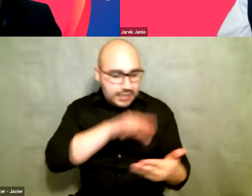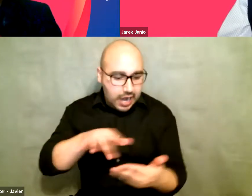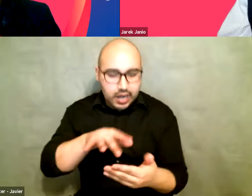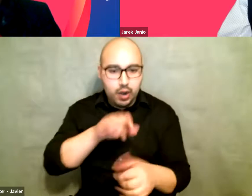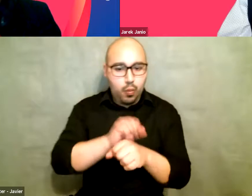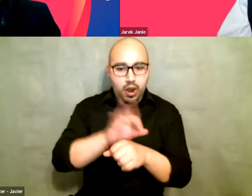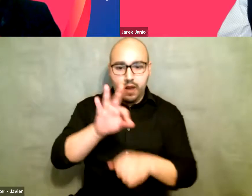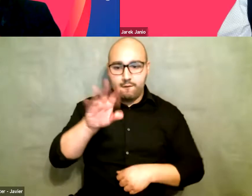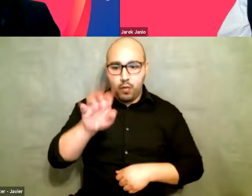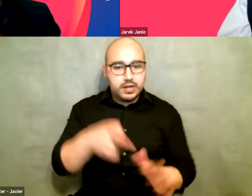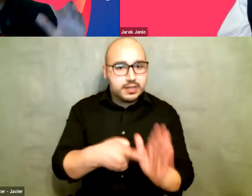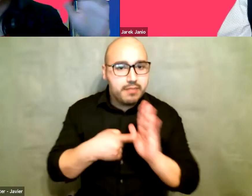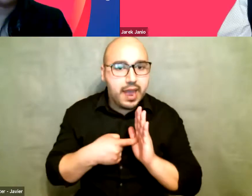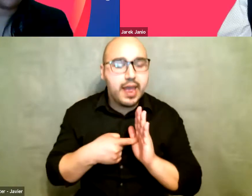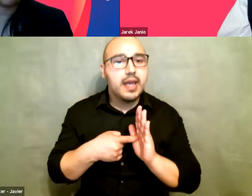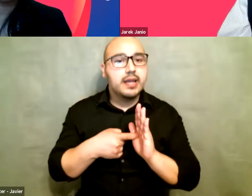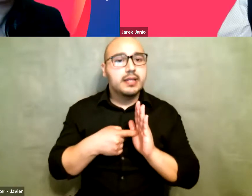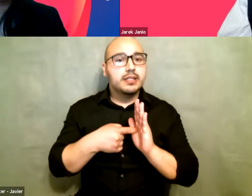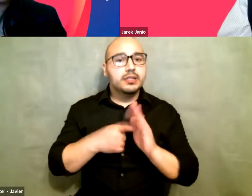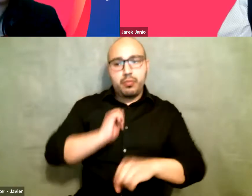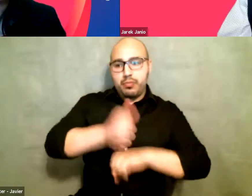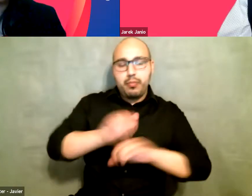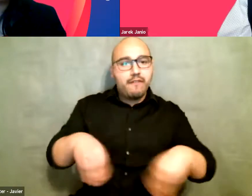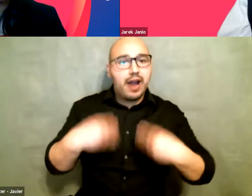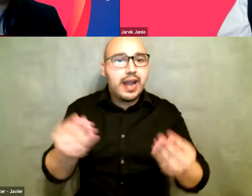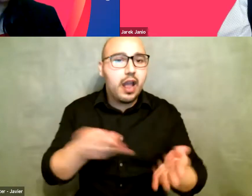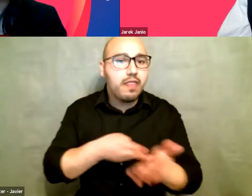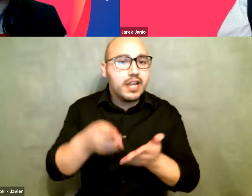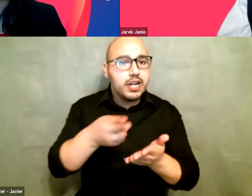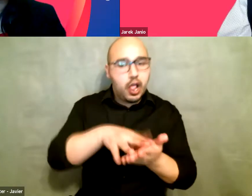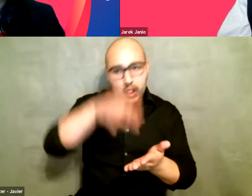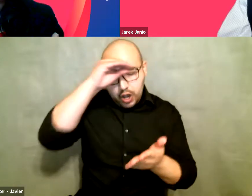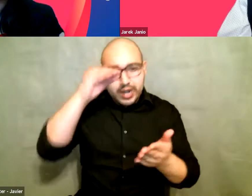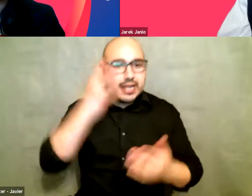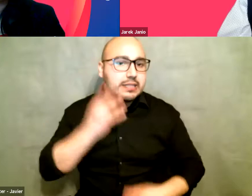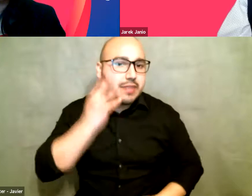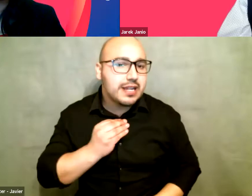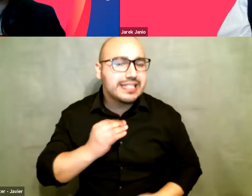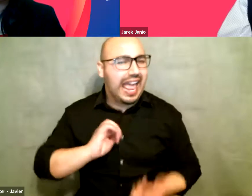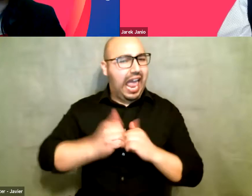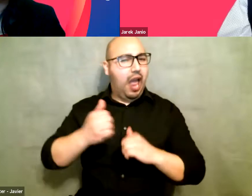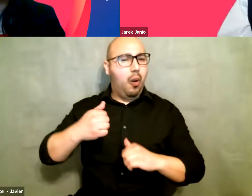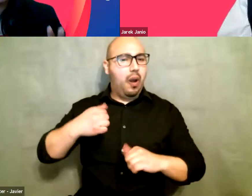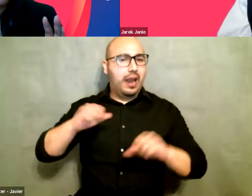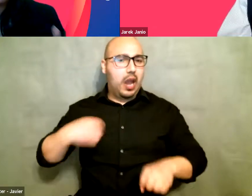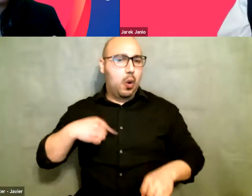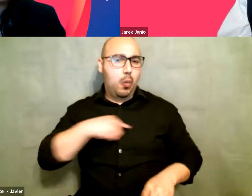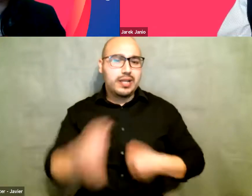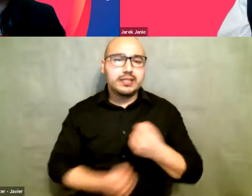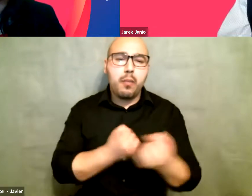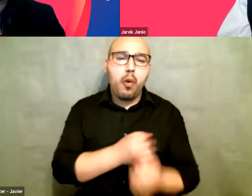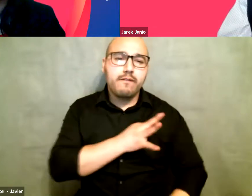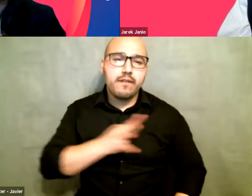developing authentic learning experiences and performative assessments. What do we need to do to support faculty in that? But really